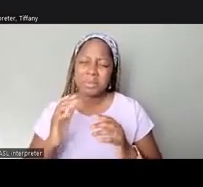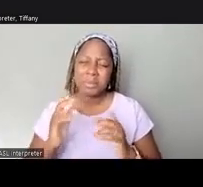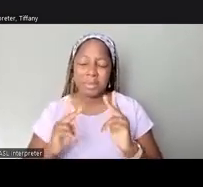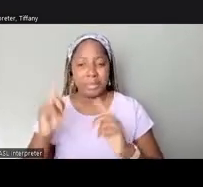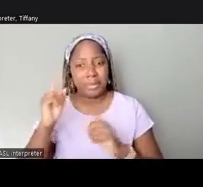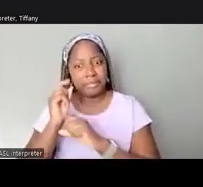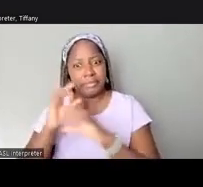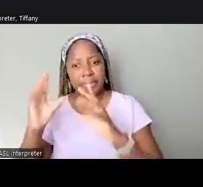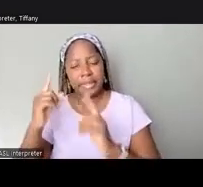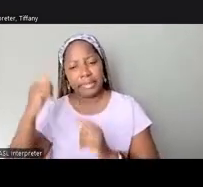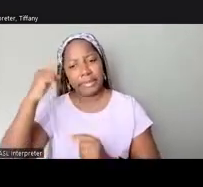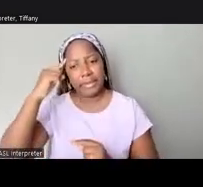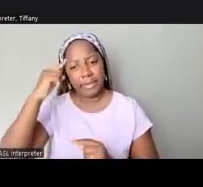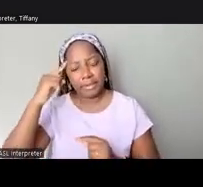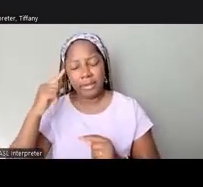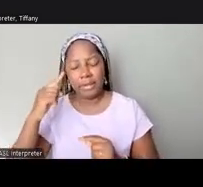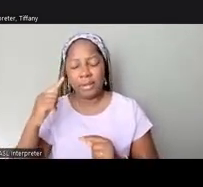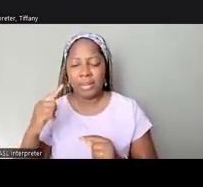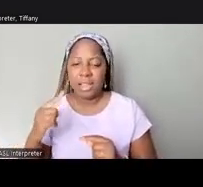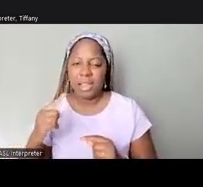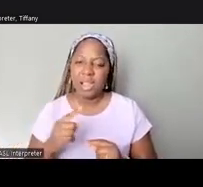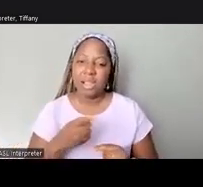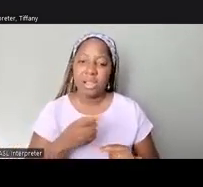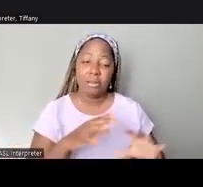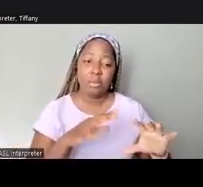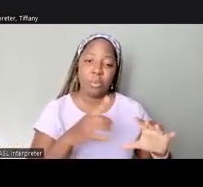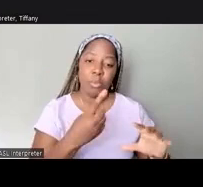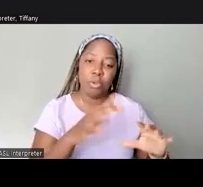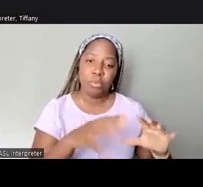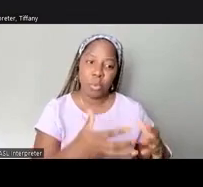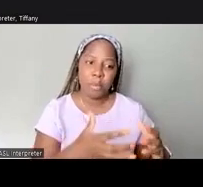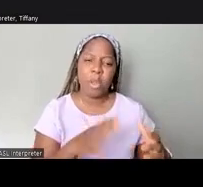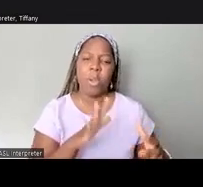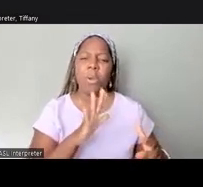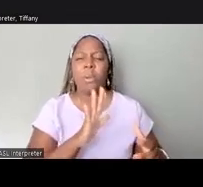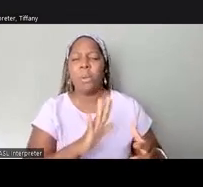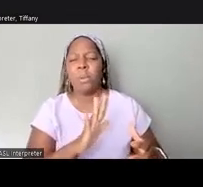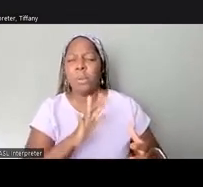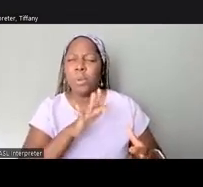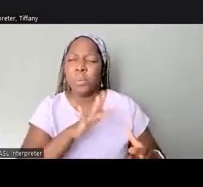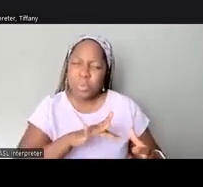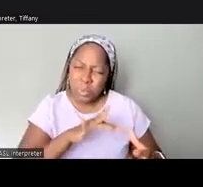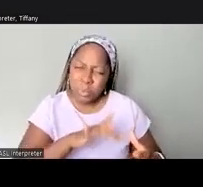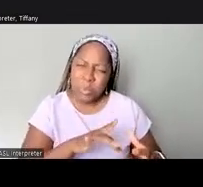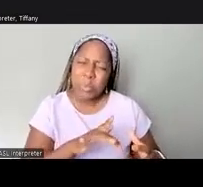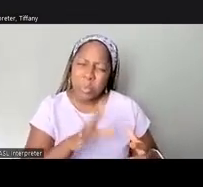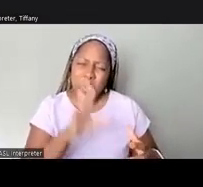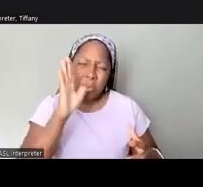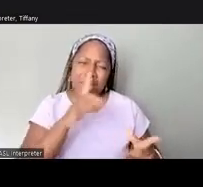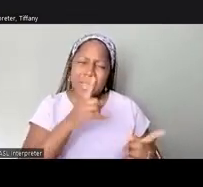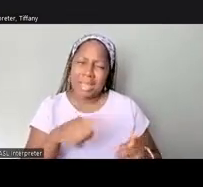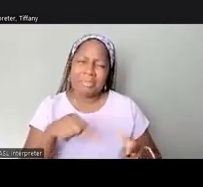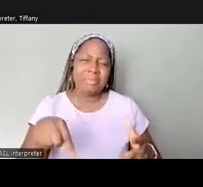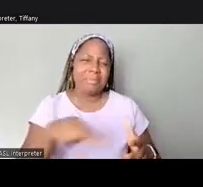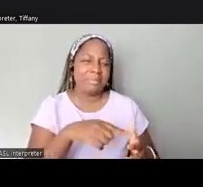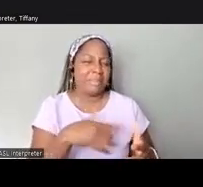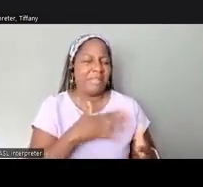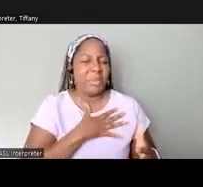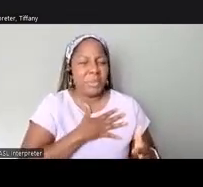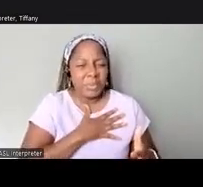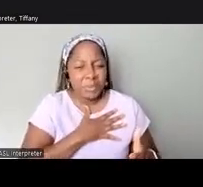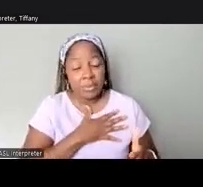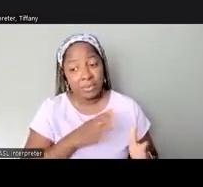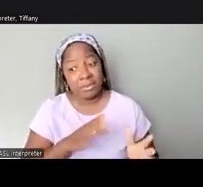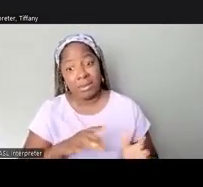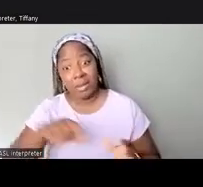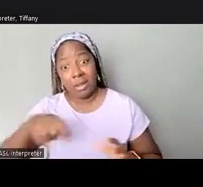kind of creates a lot of shame for other groups, genders, religion, culture, races, that maybe they